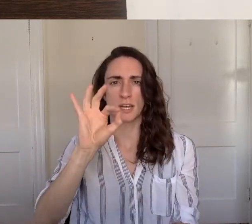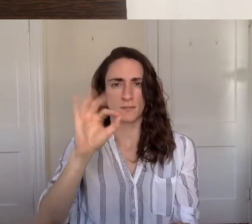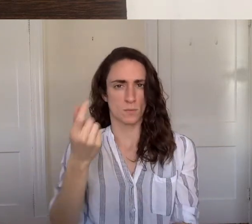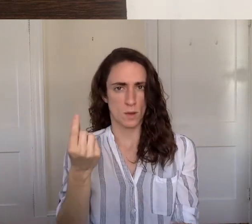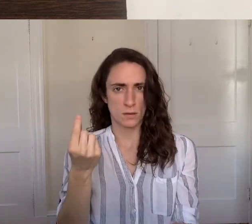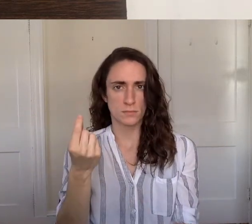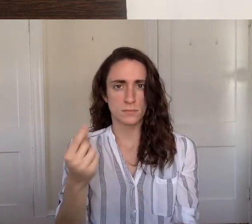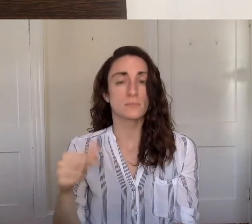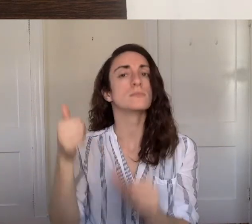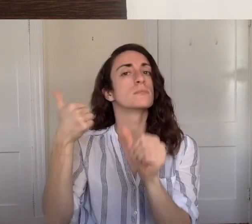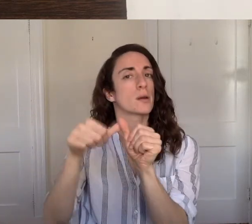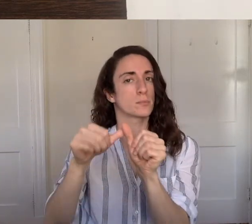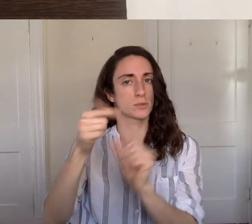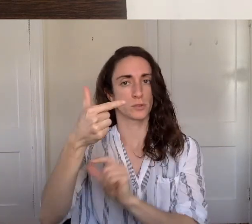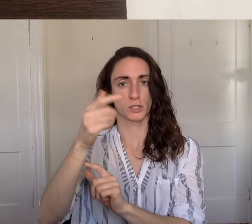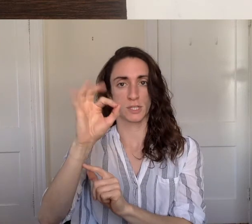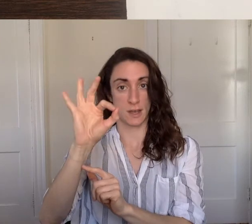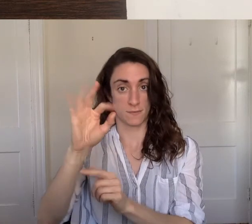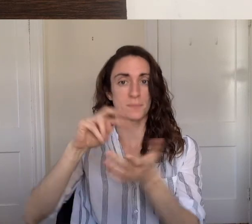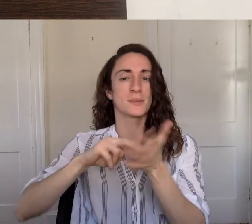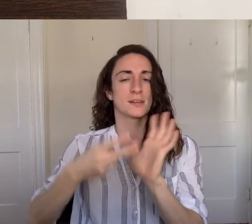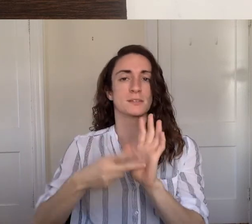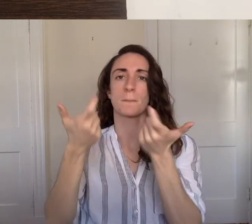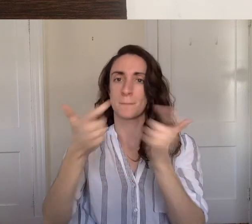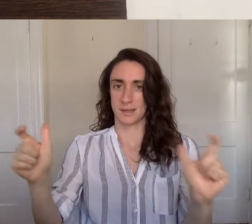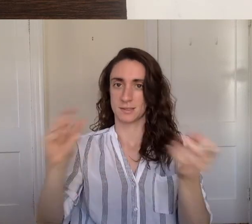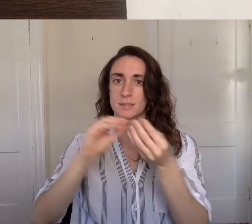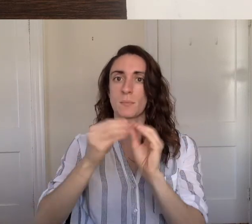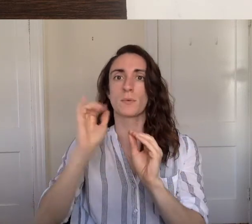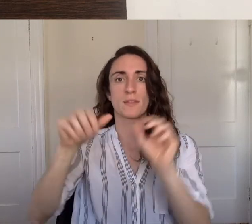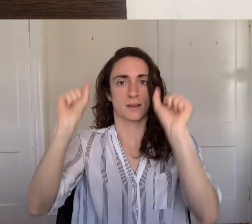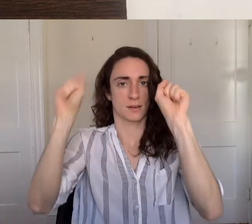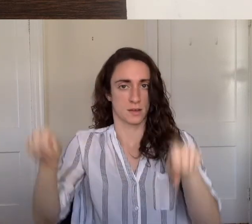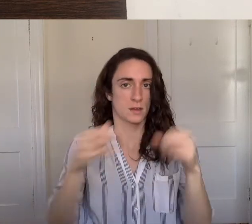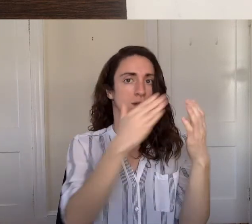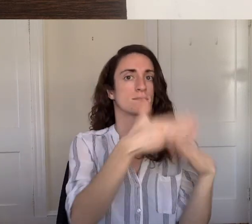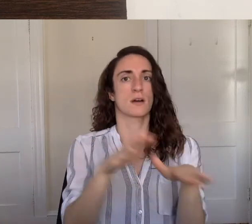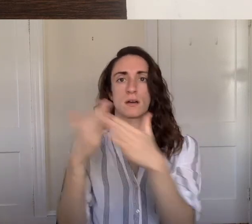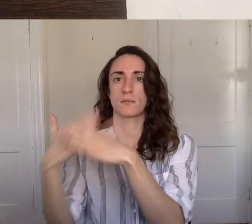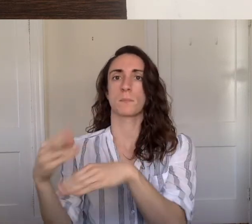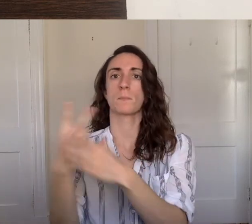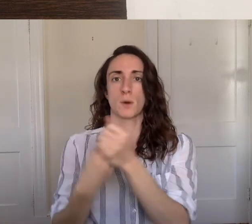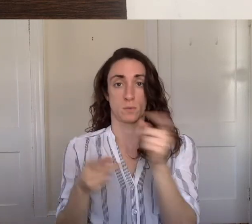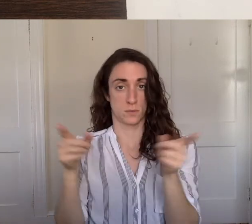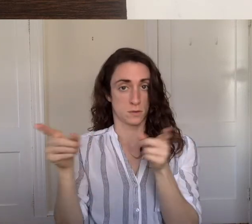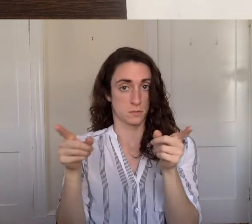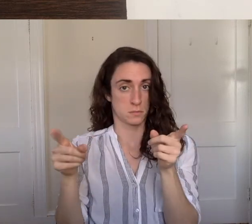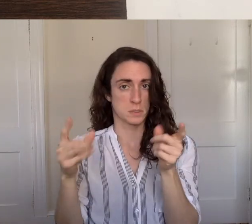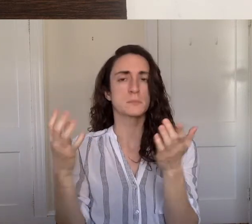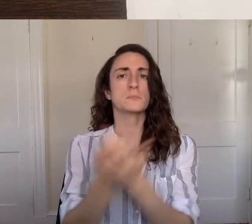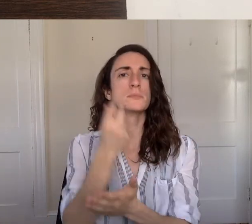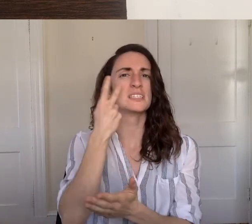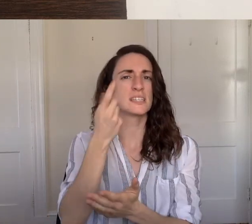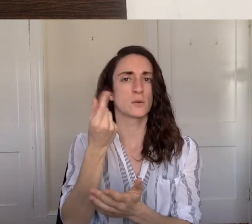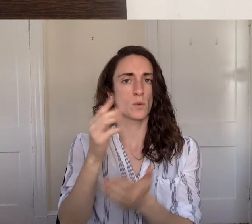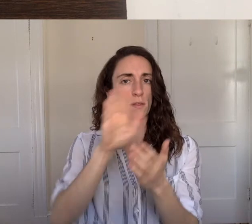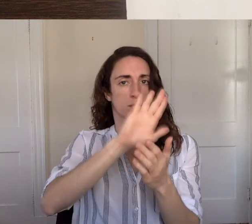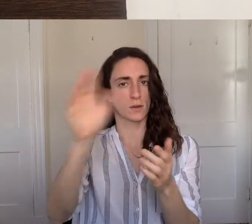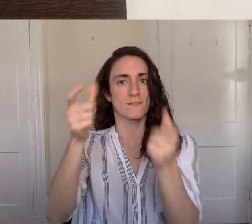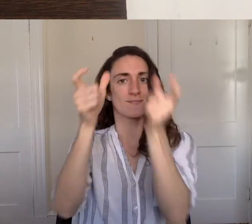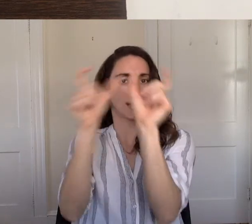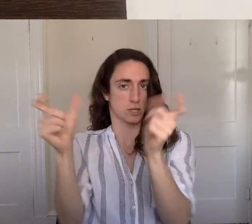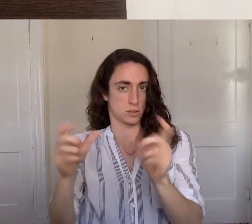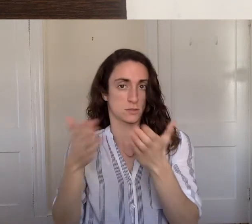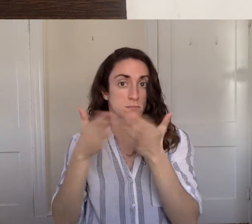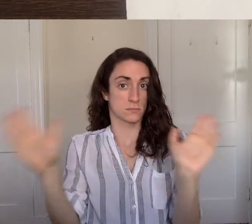prime factors. So what does this mean for the greatest common factor? Let's remember that the greatest common factor is the largest number that can